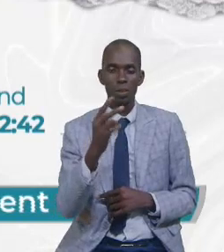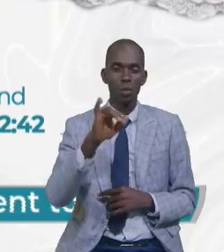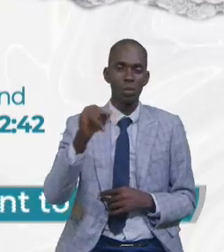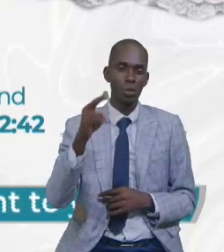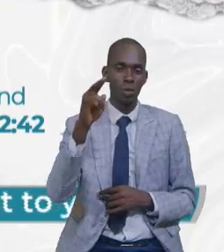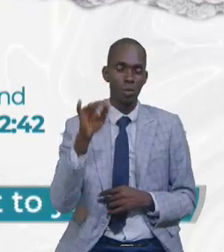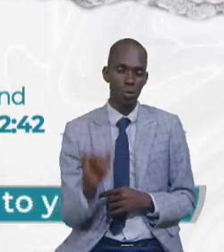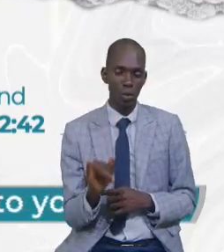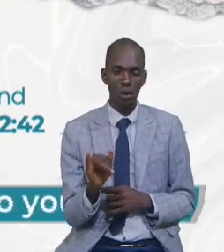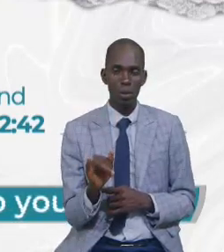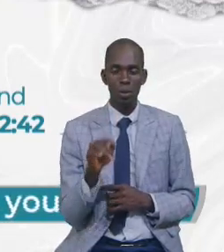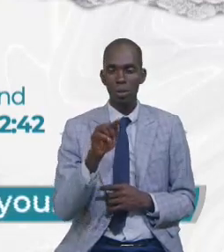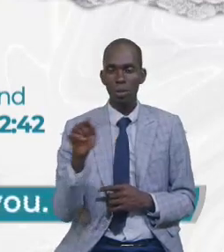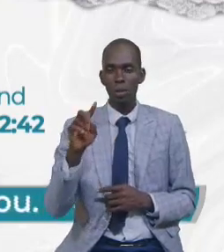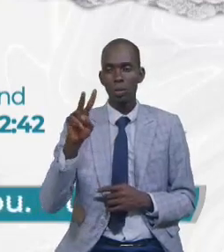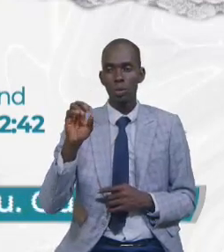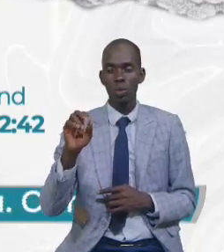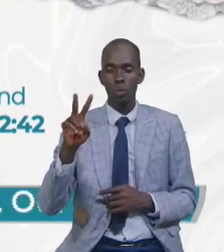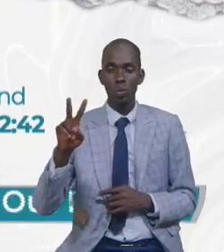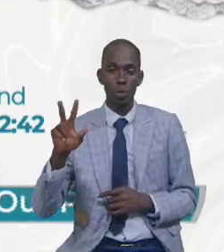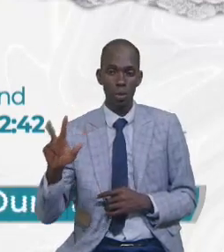2nd of July